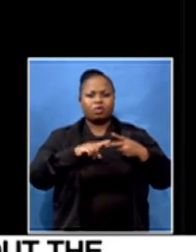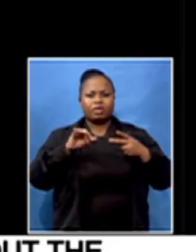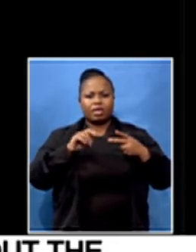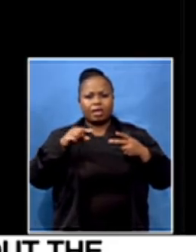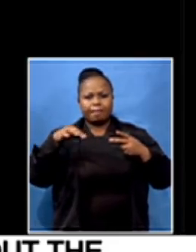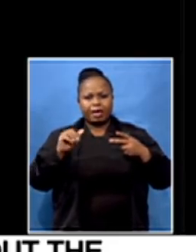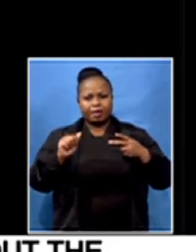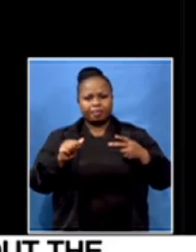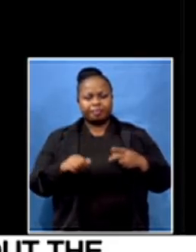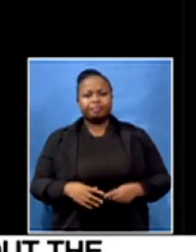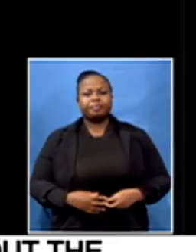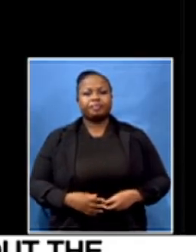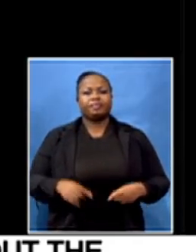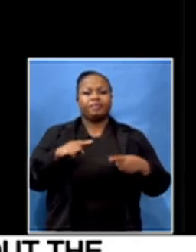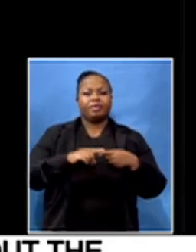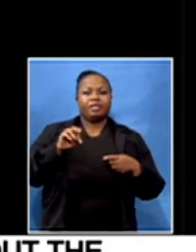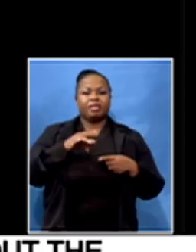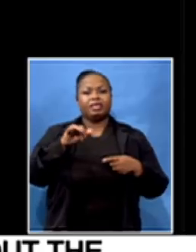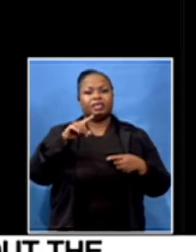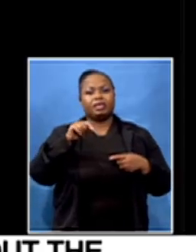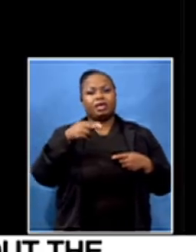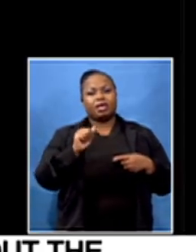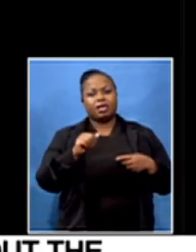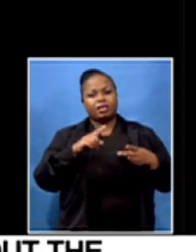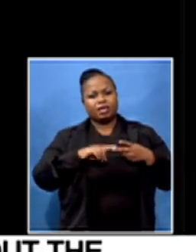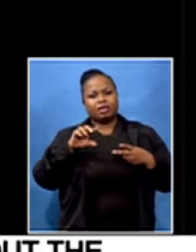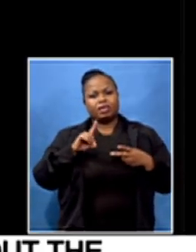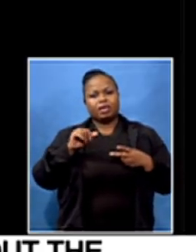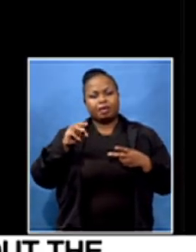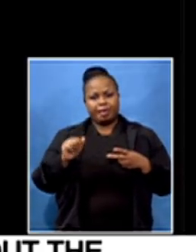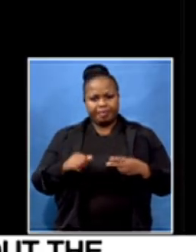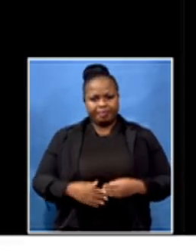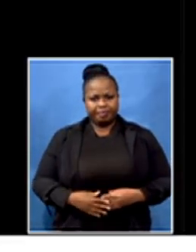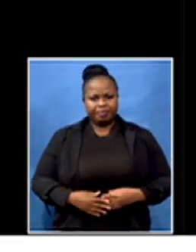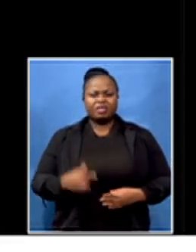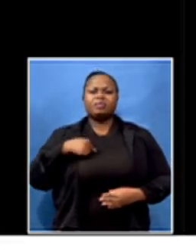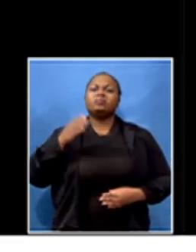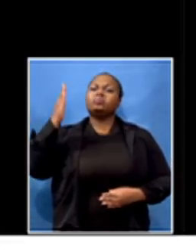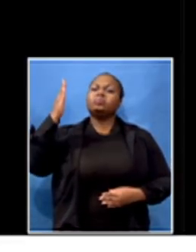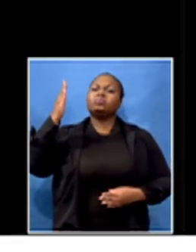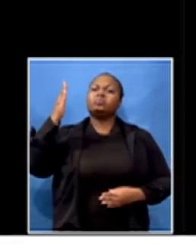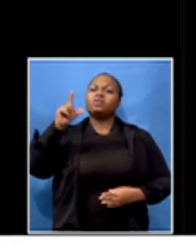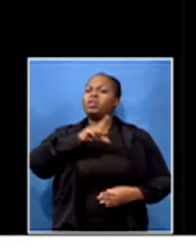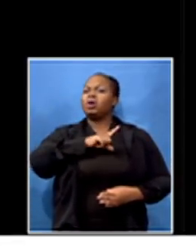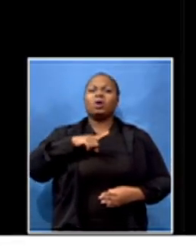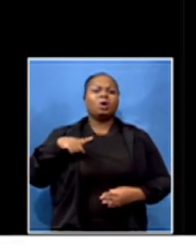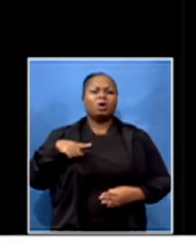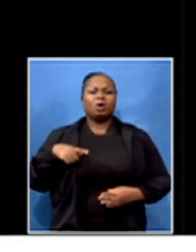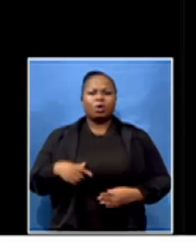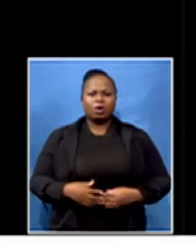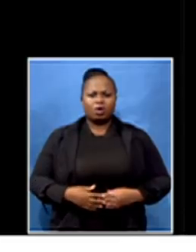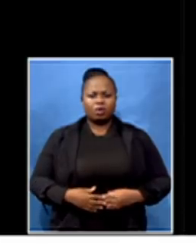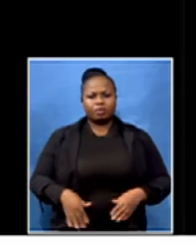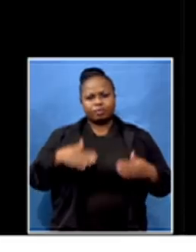Honorable Nita, and then followed by Honorable Dango. But we've been raising our hands. Thank you very